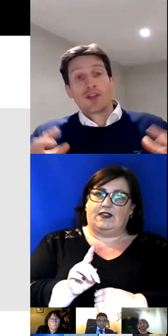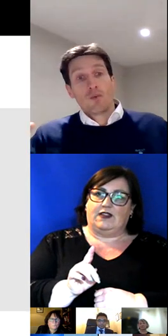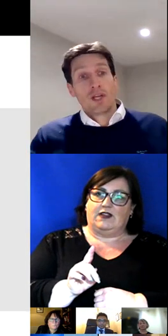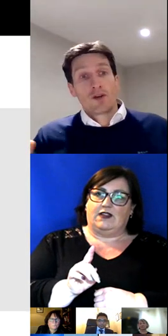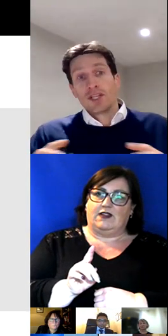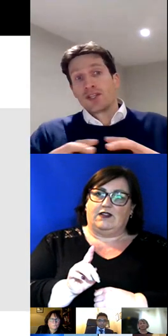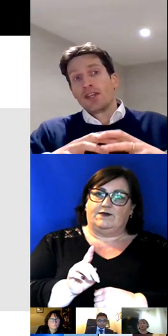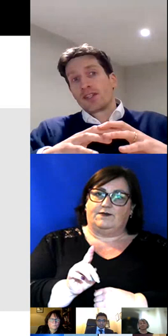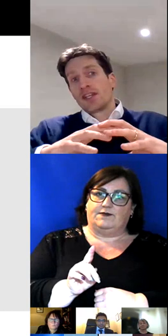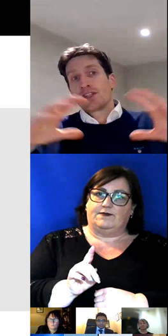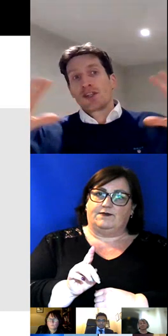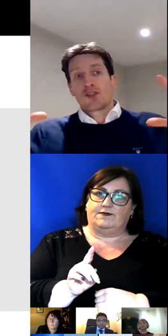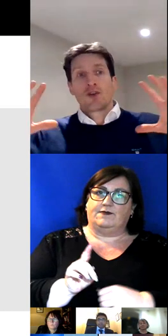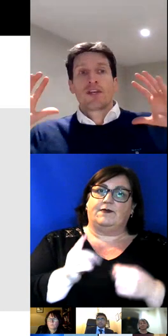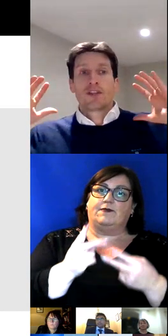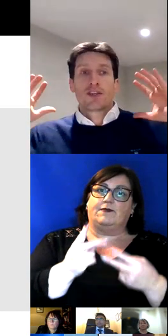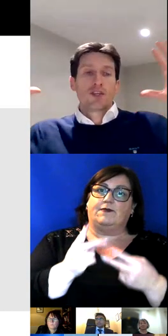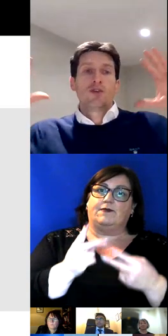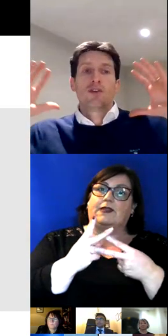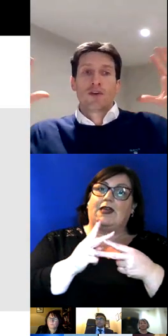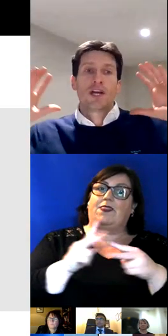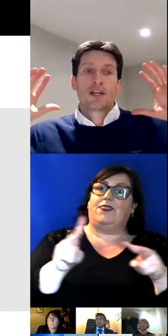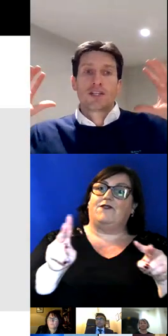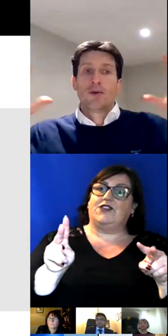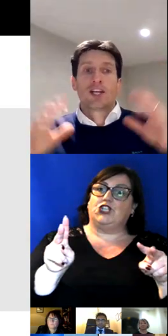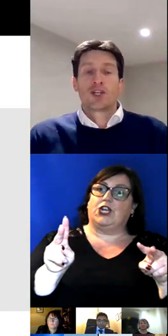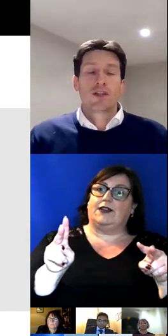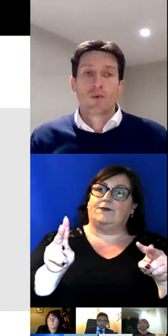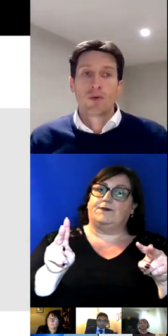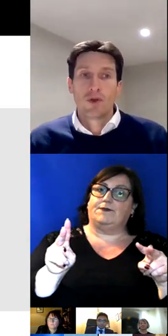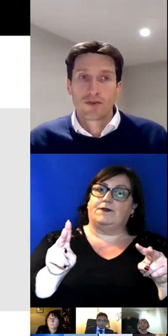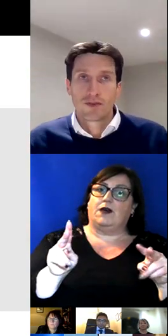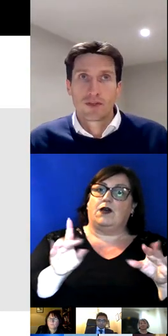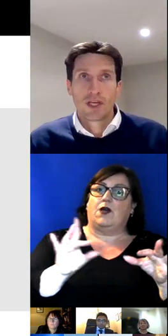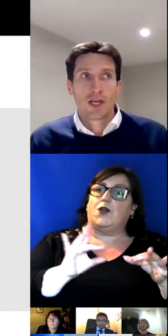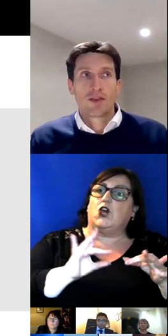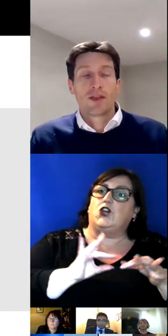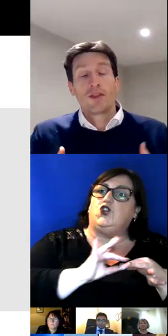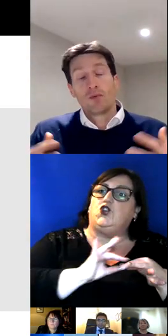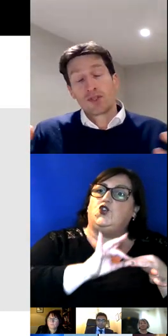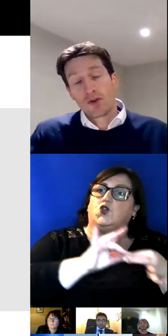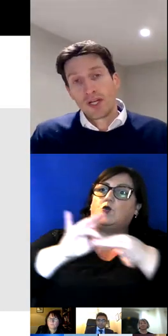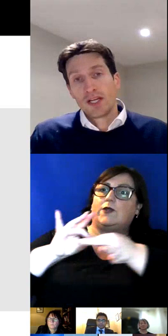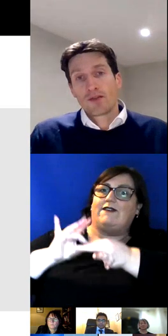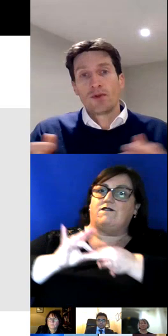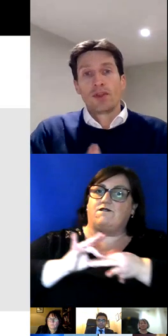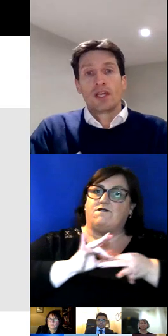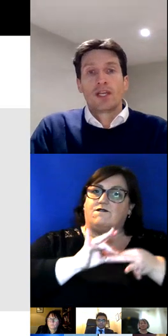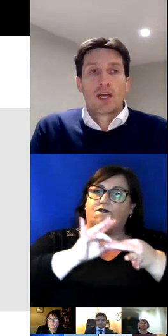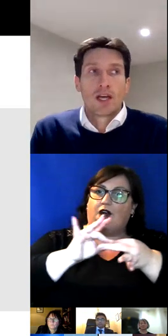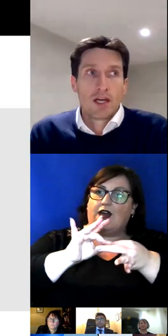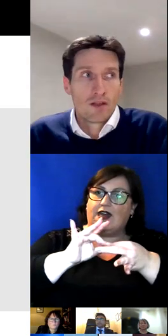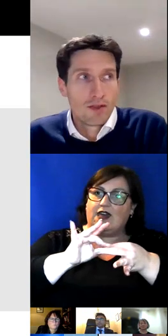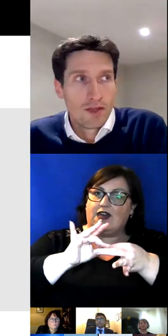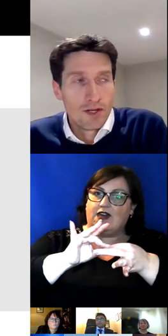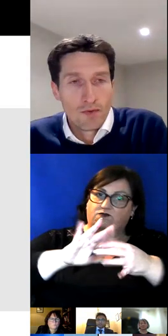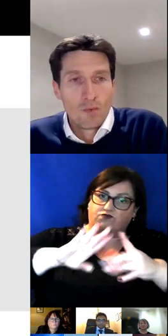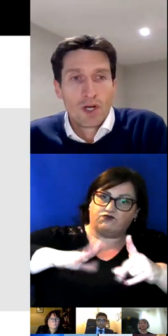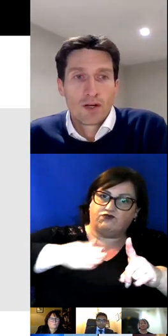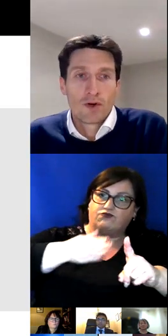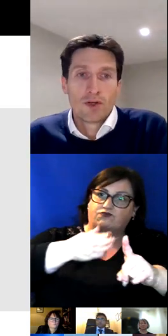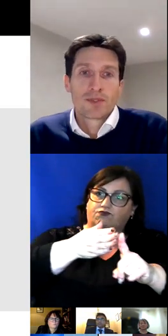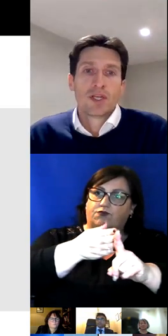The vision that we agreed, so this is the sort of the unifying direction that we want, that was agreed through